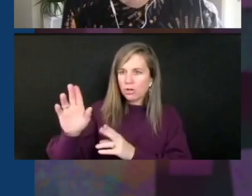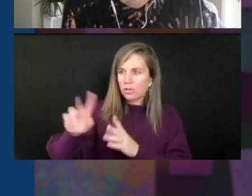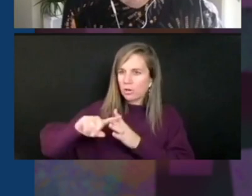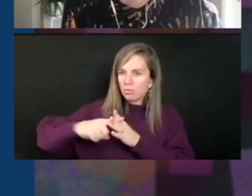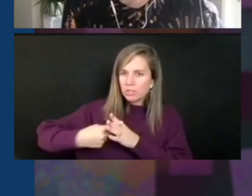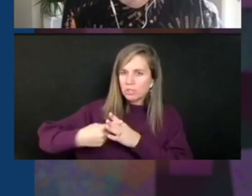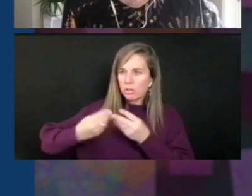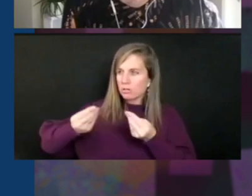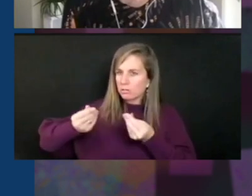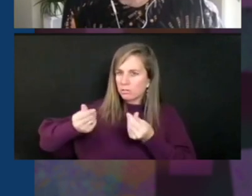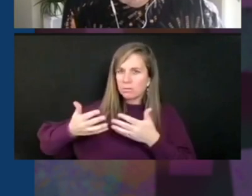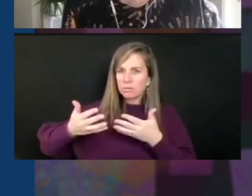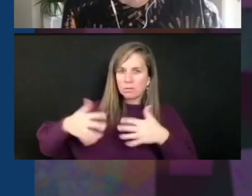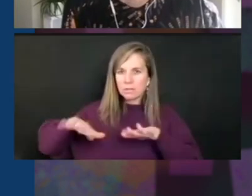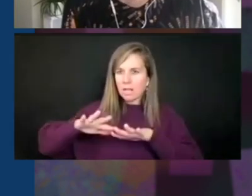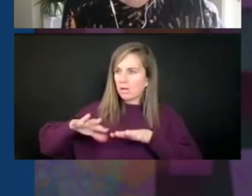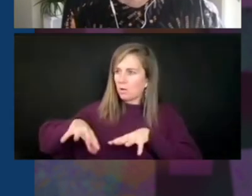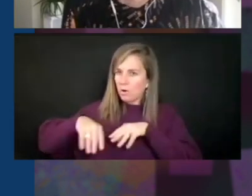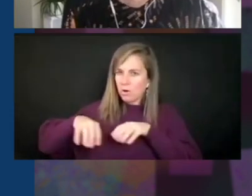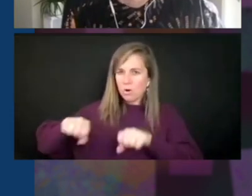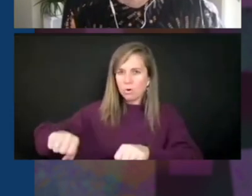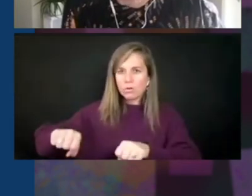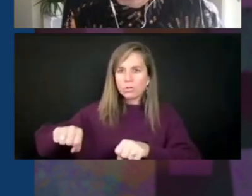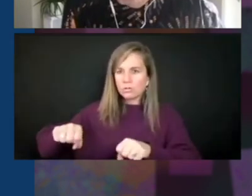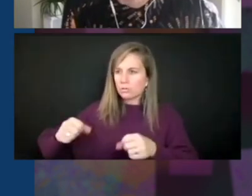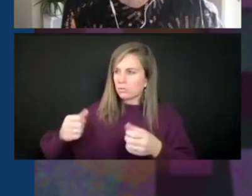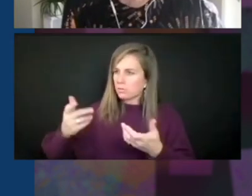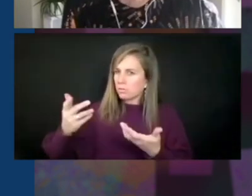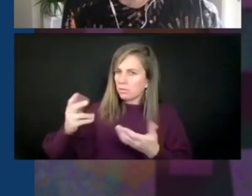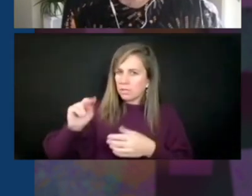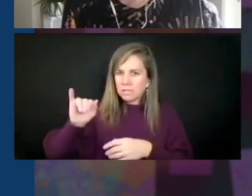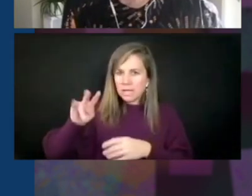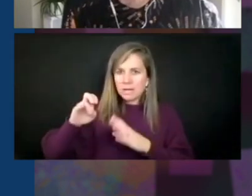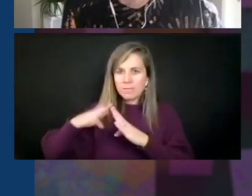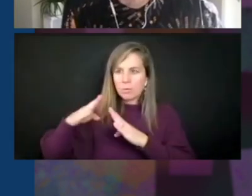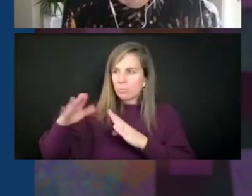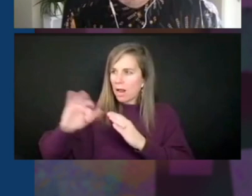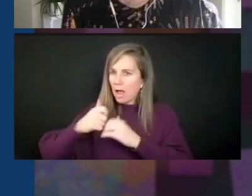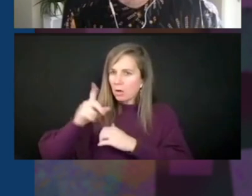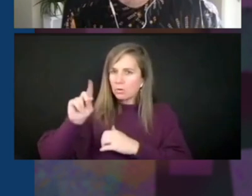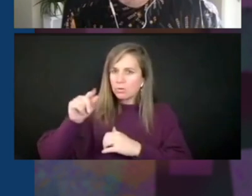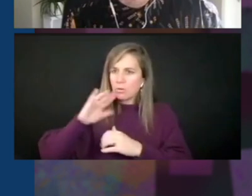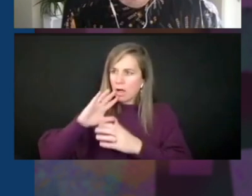communities? How do I remunerate them for their time and expertise?